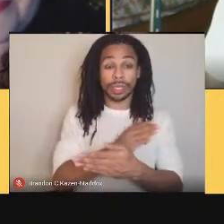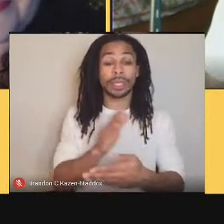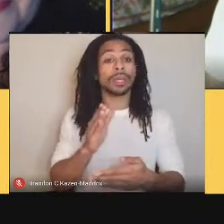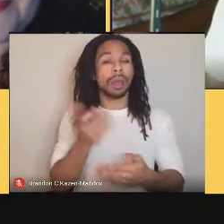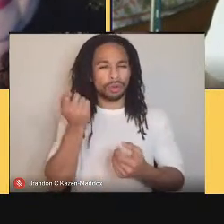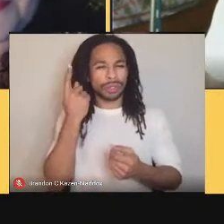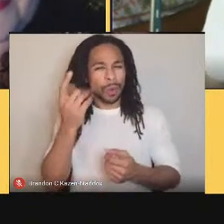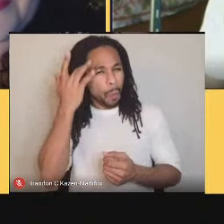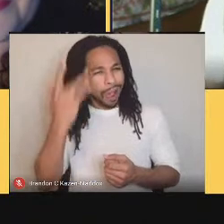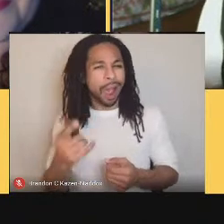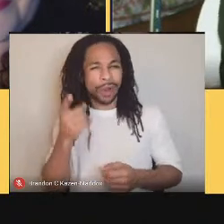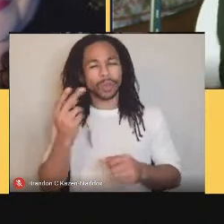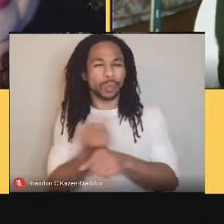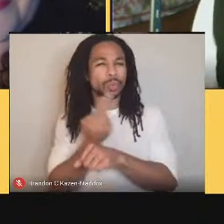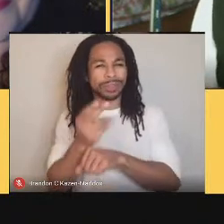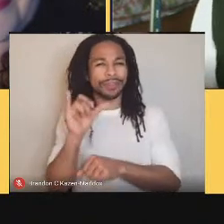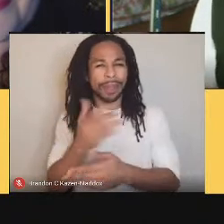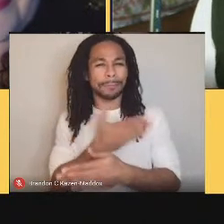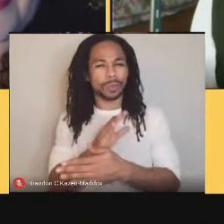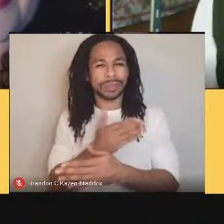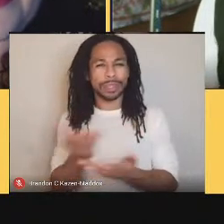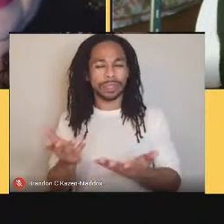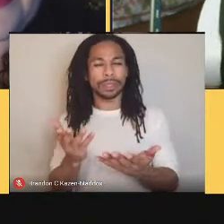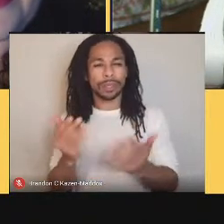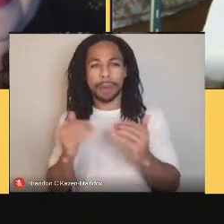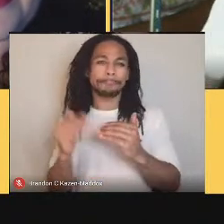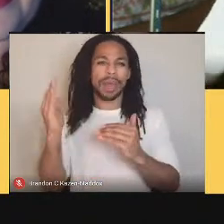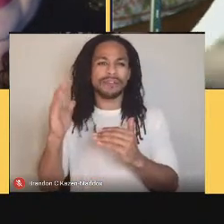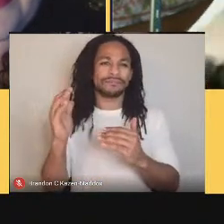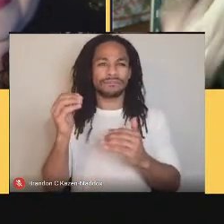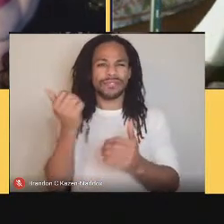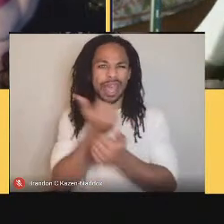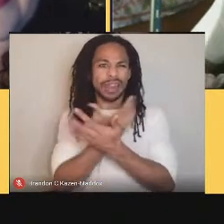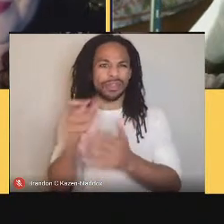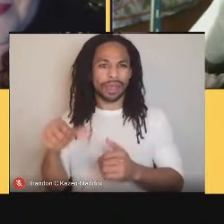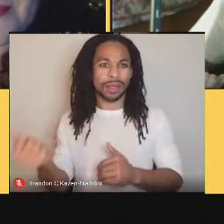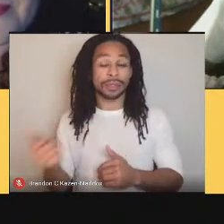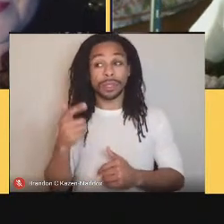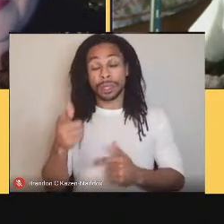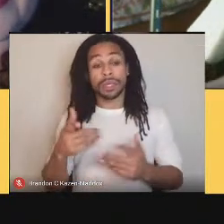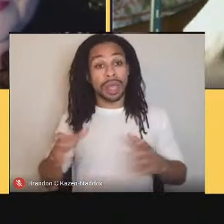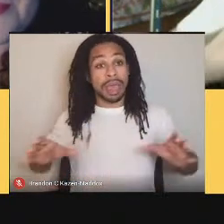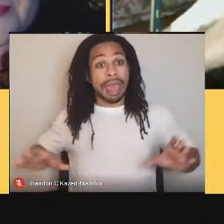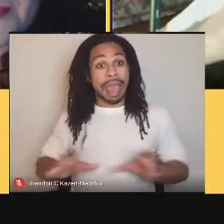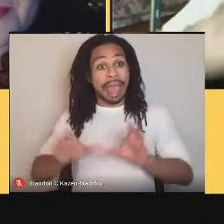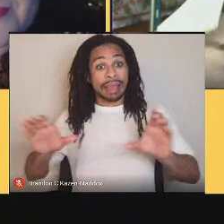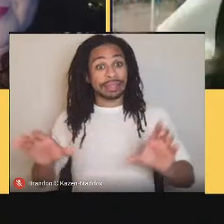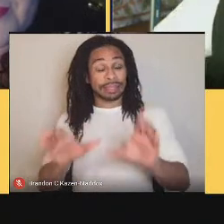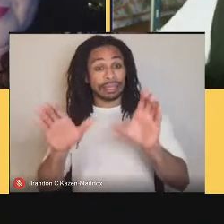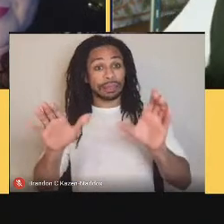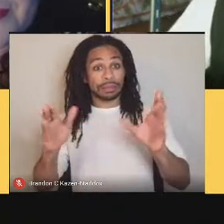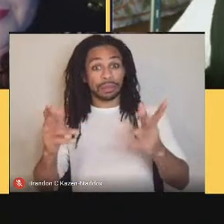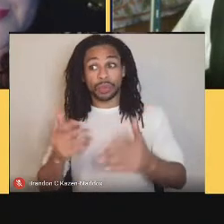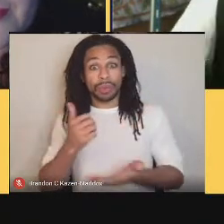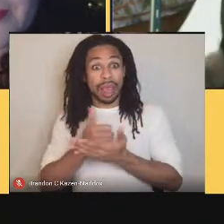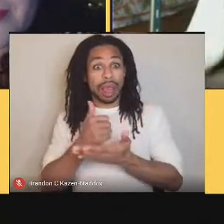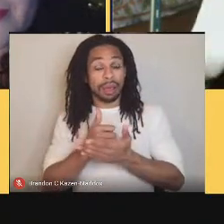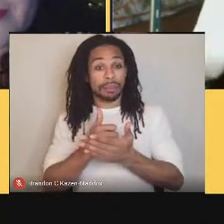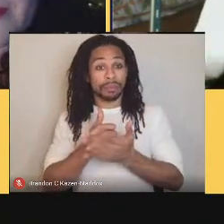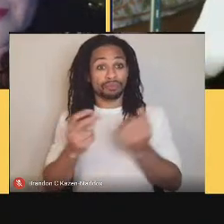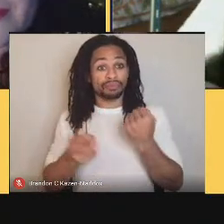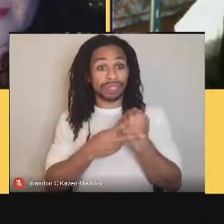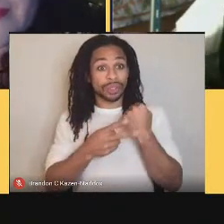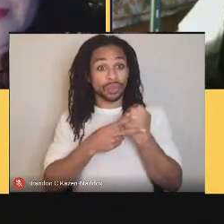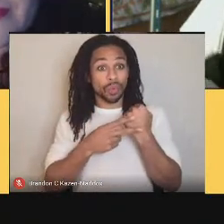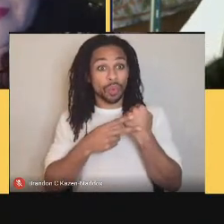understand why you're using it, I think, above everything else. Is it acting to help the story along? Is it part of